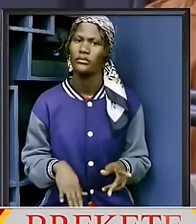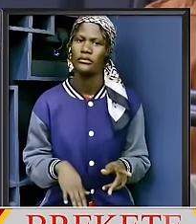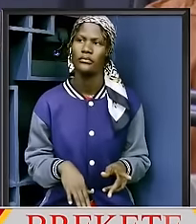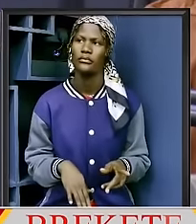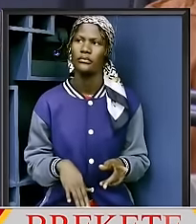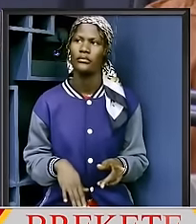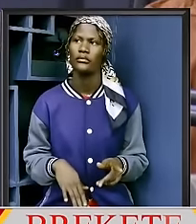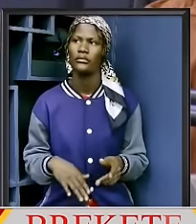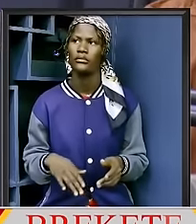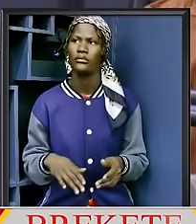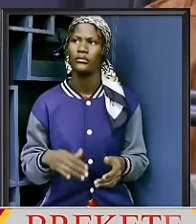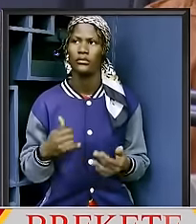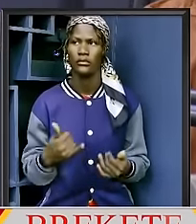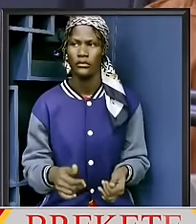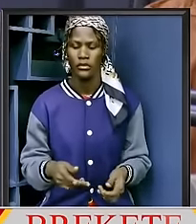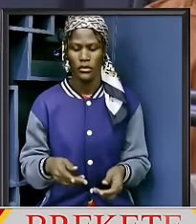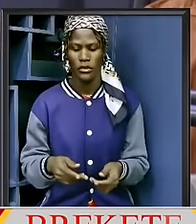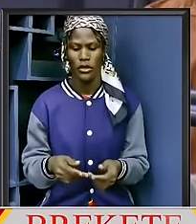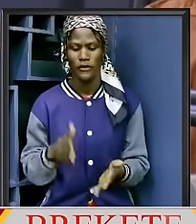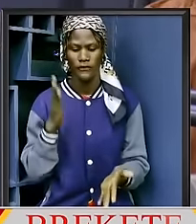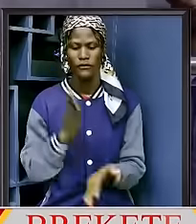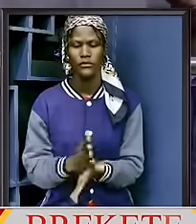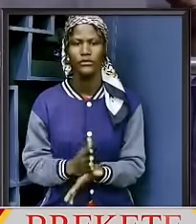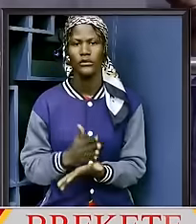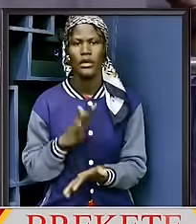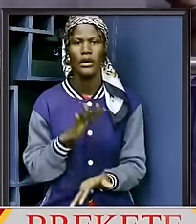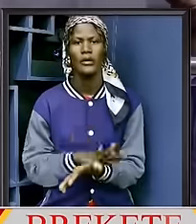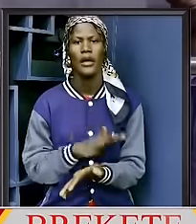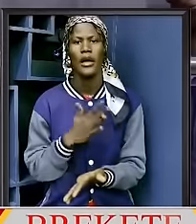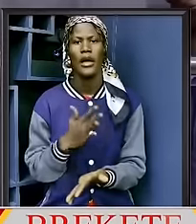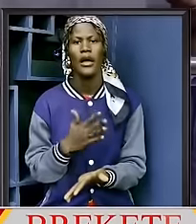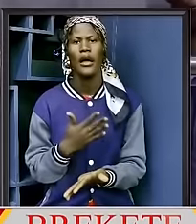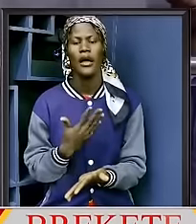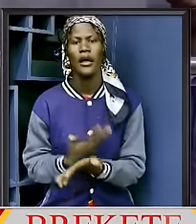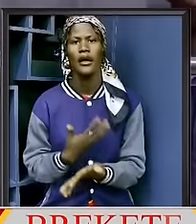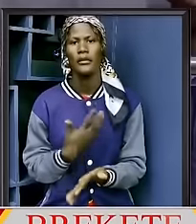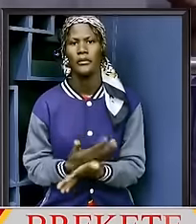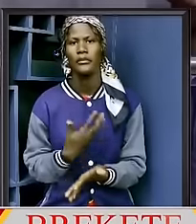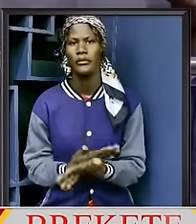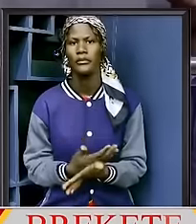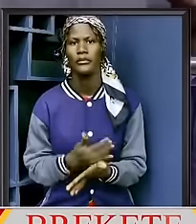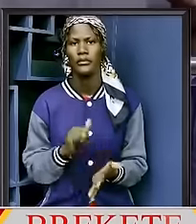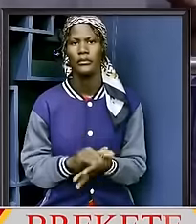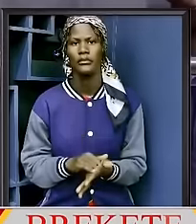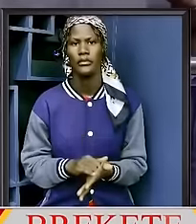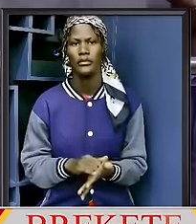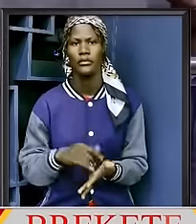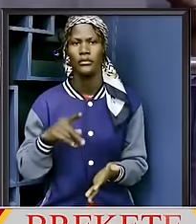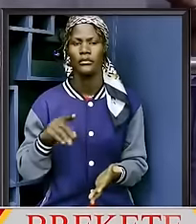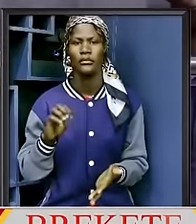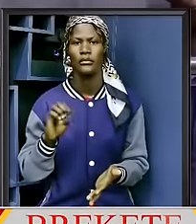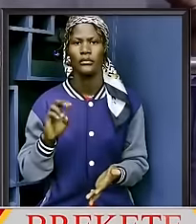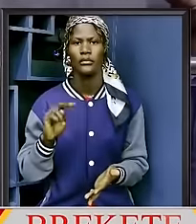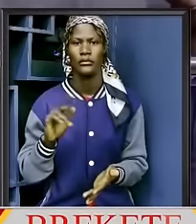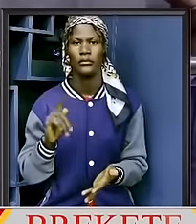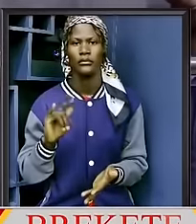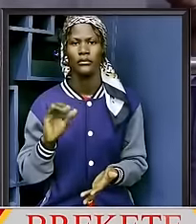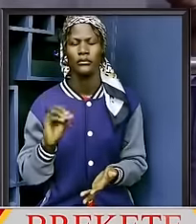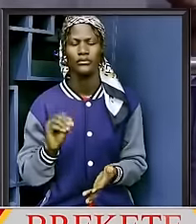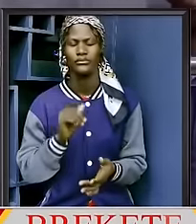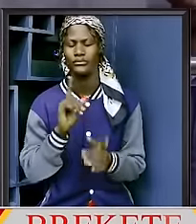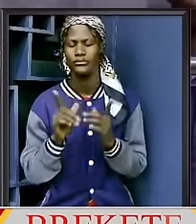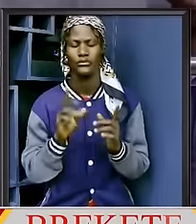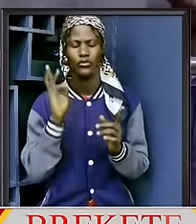things. Say now they are paying their salary. That even pension, if she retire, they will not give her. That until all this